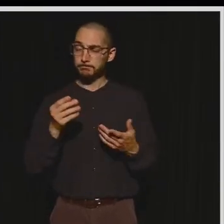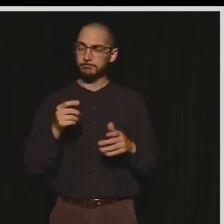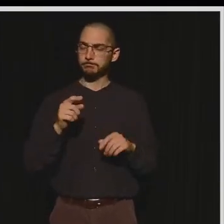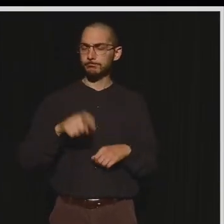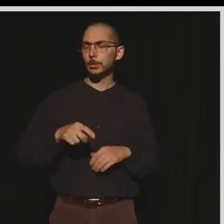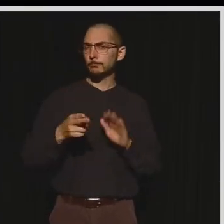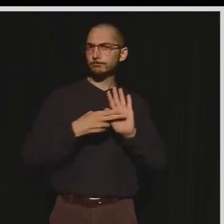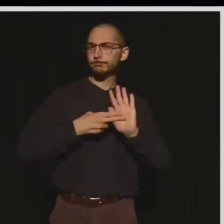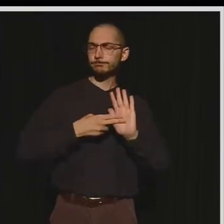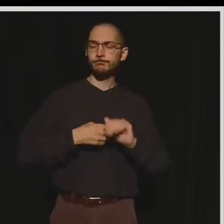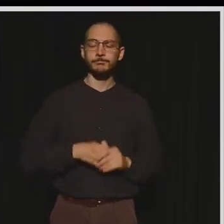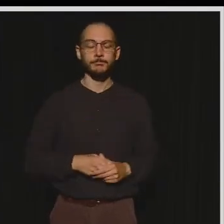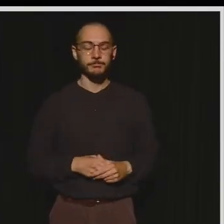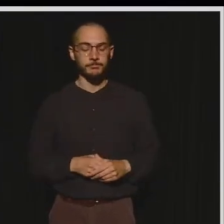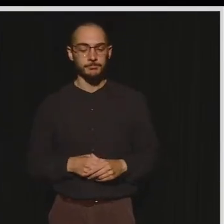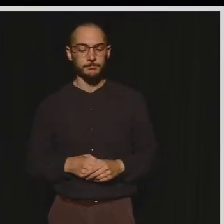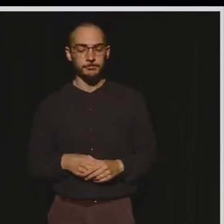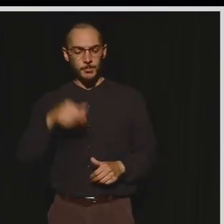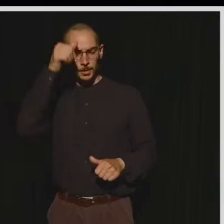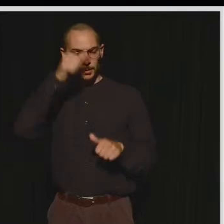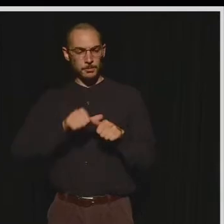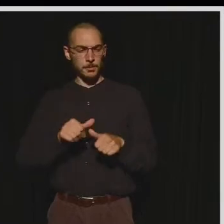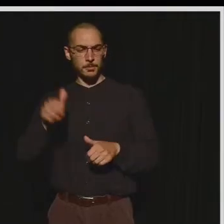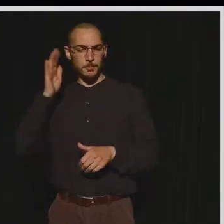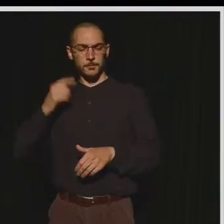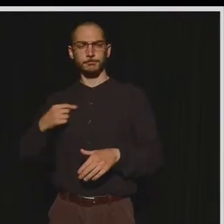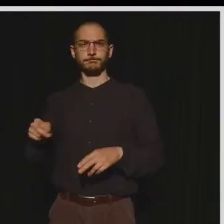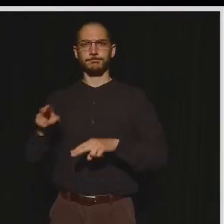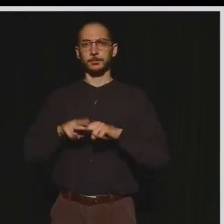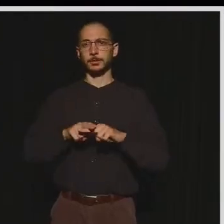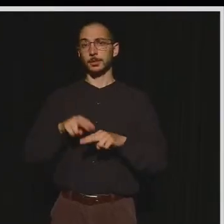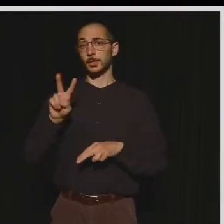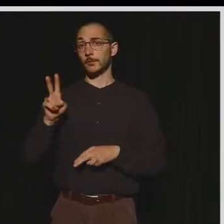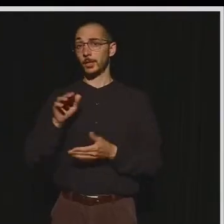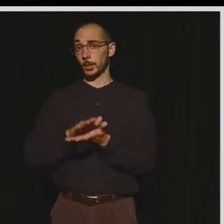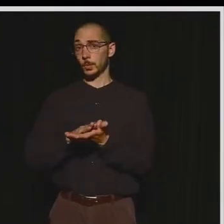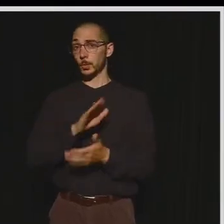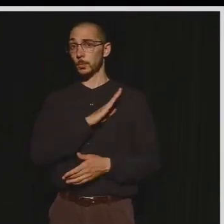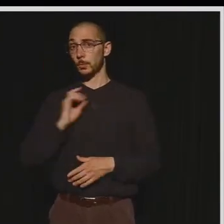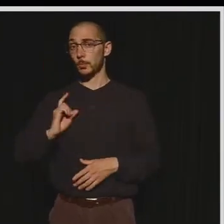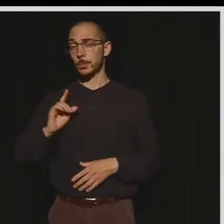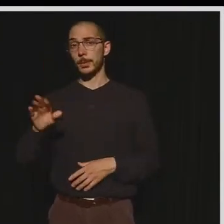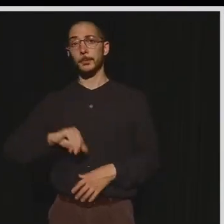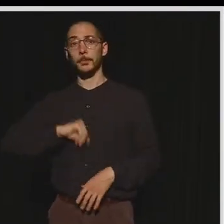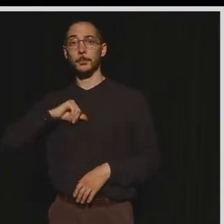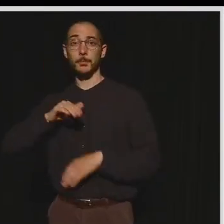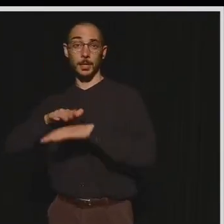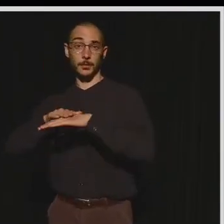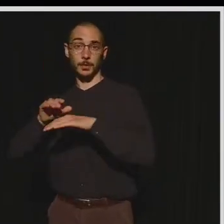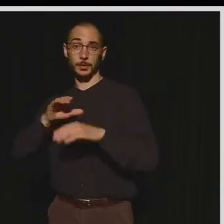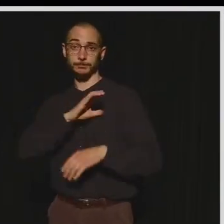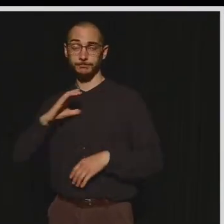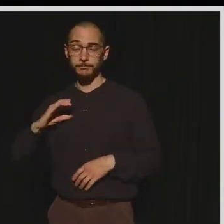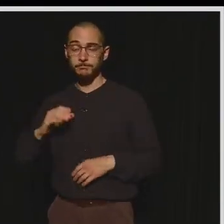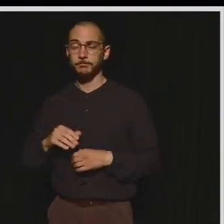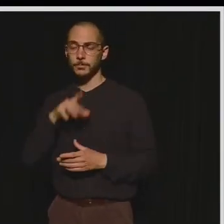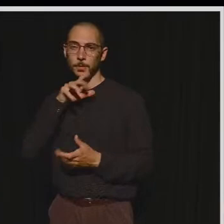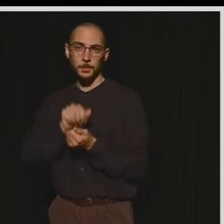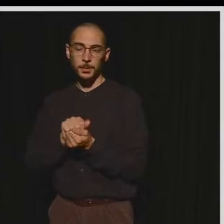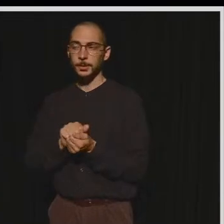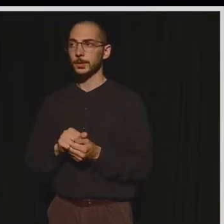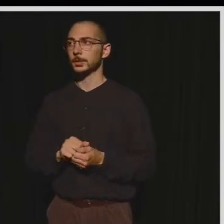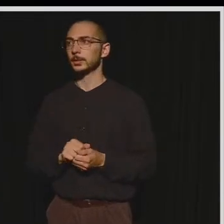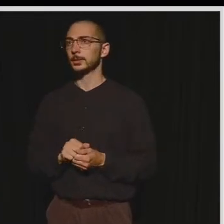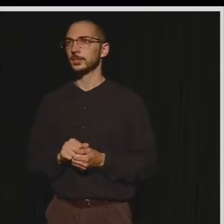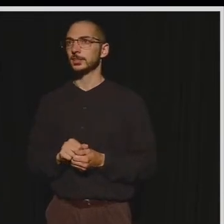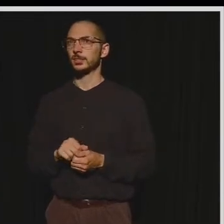on the Vancouver School Board's Pride Advisory Committee, and this would have been like 2013, 2014. And we were updating this like